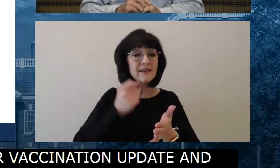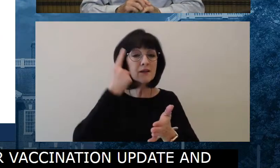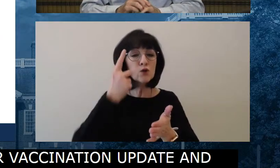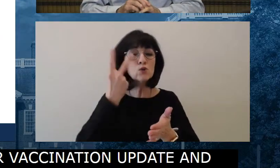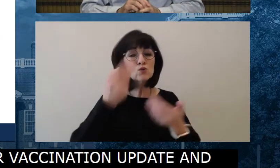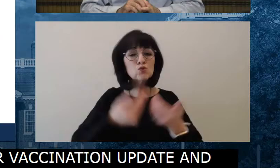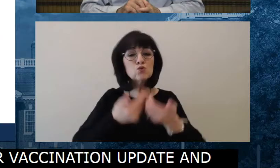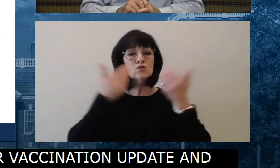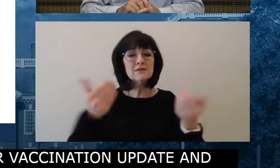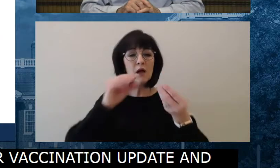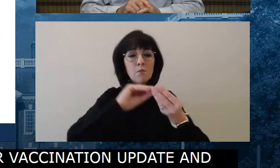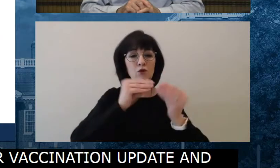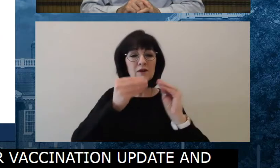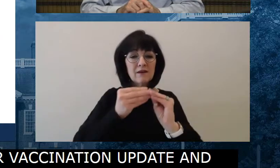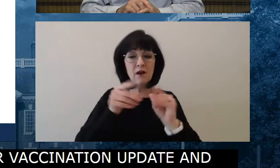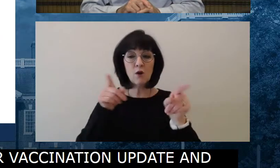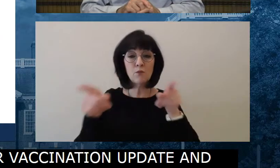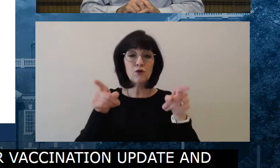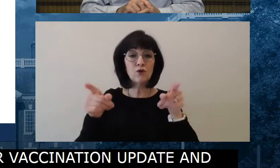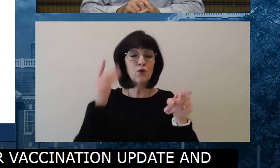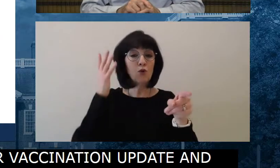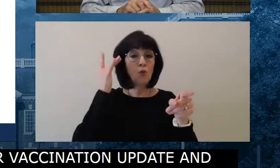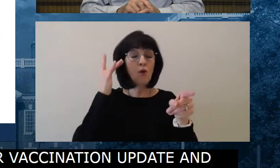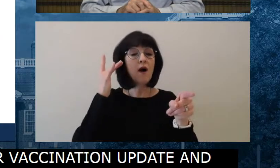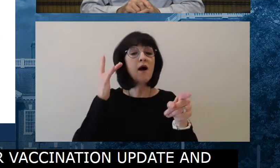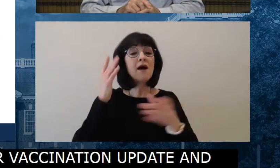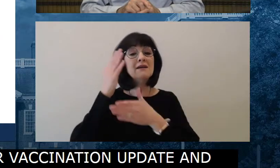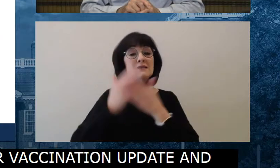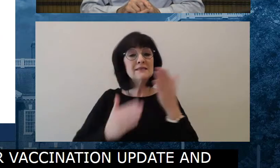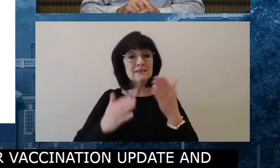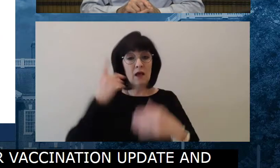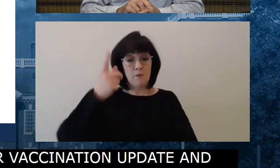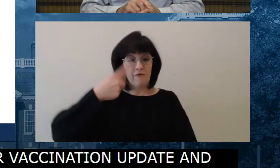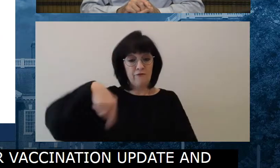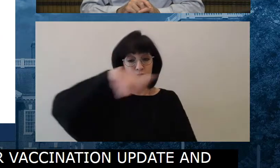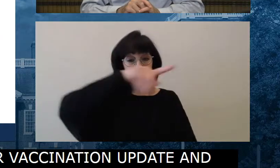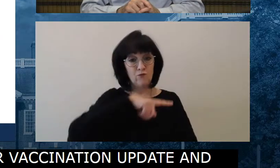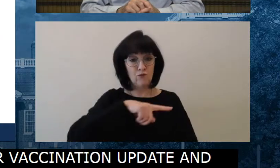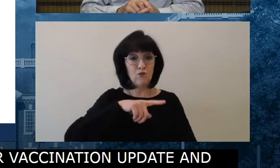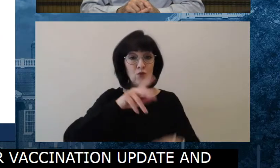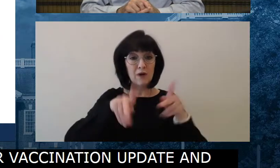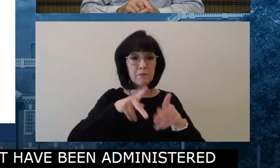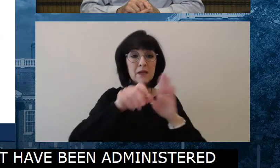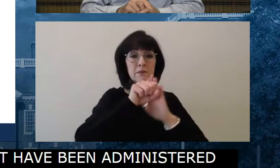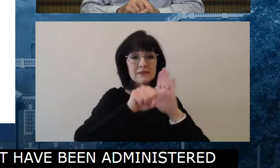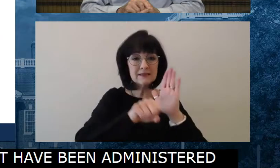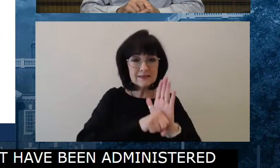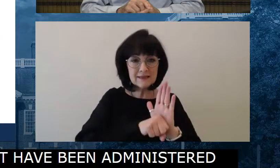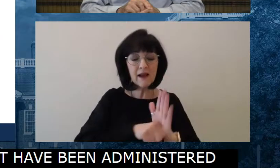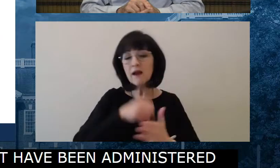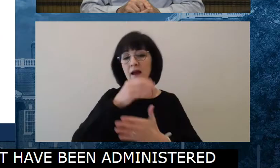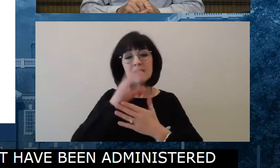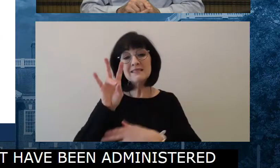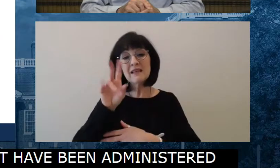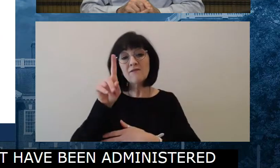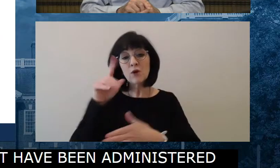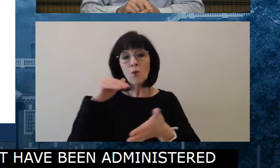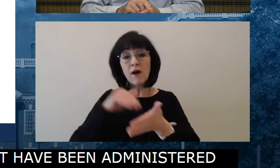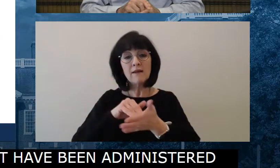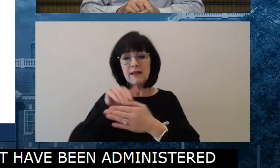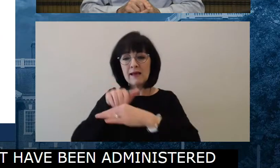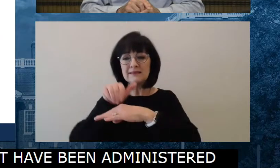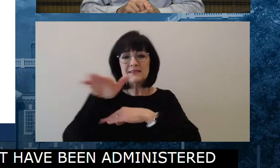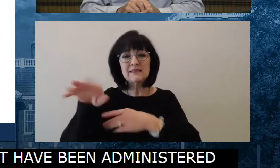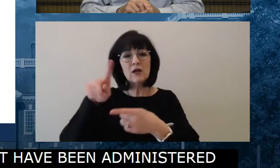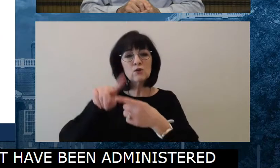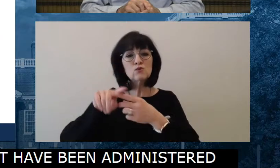both directly to the state and to our pharmacy program, you can see over 400,000 doses delivered here.